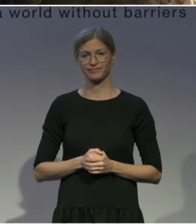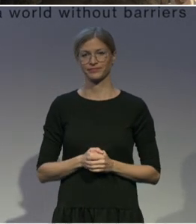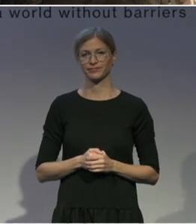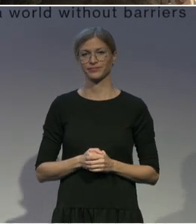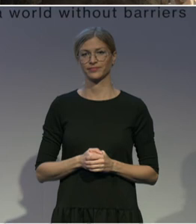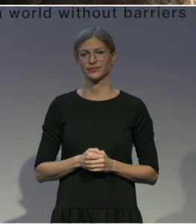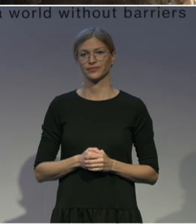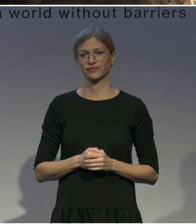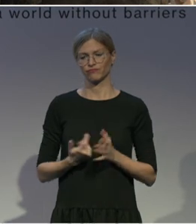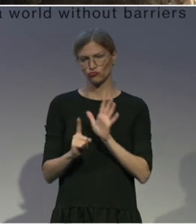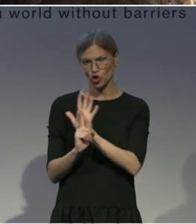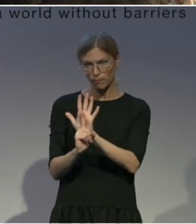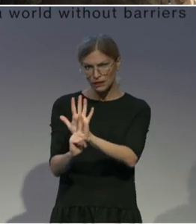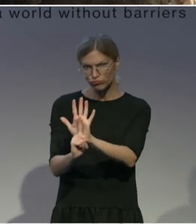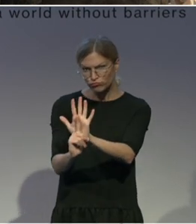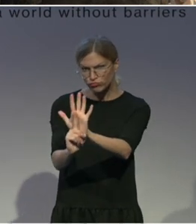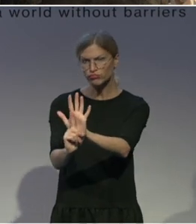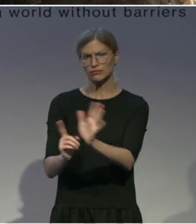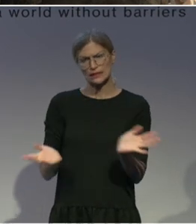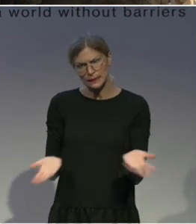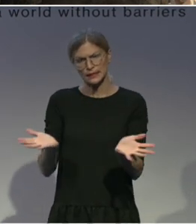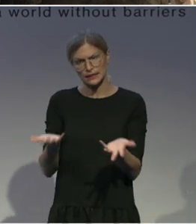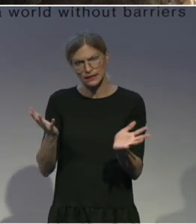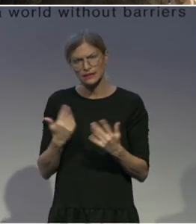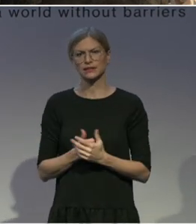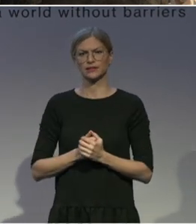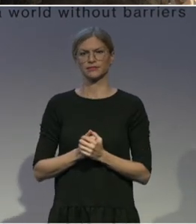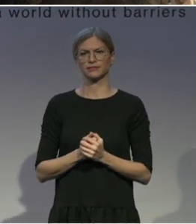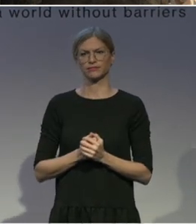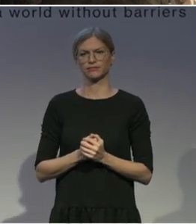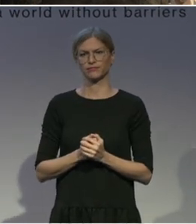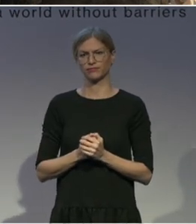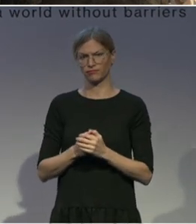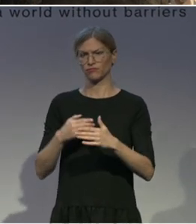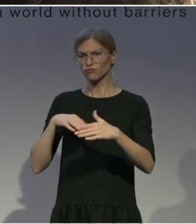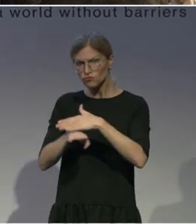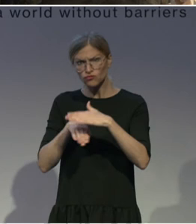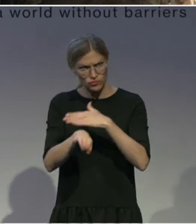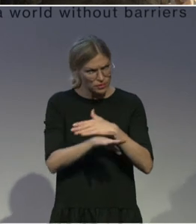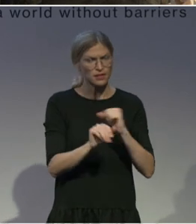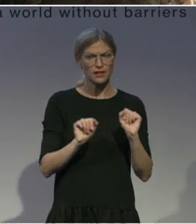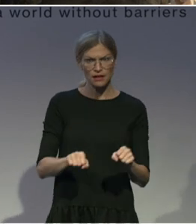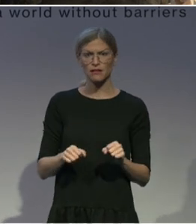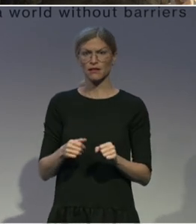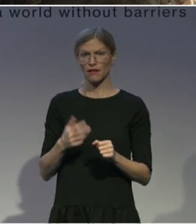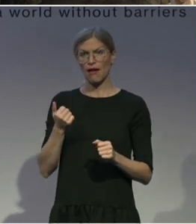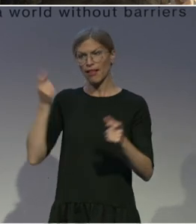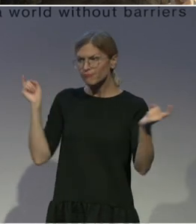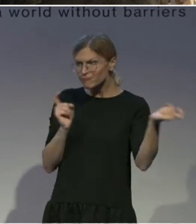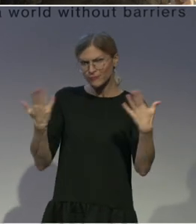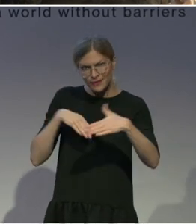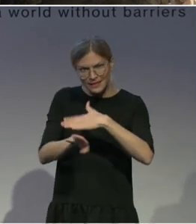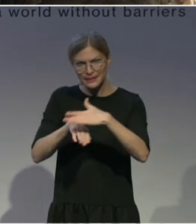local commune premises to be accessible, including latrines, so people are more likely to visit and participate.